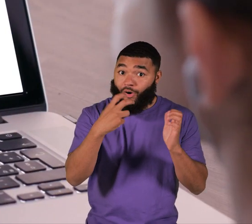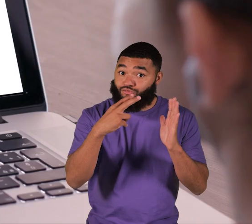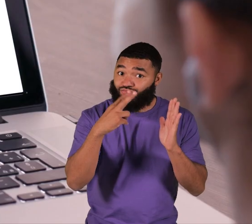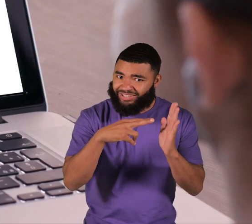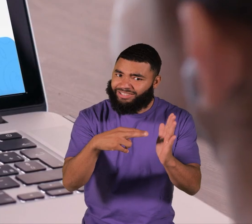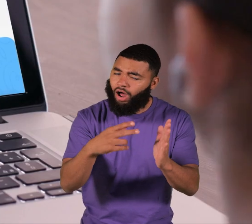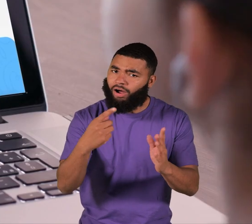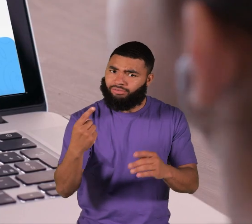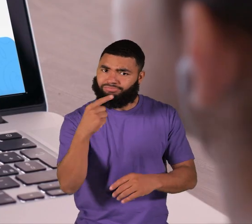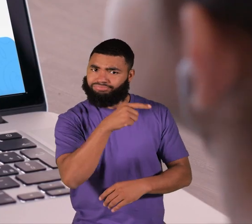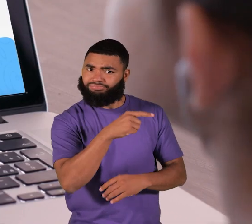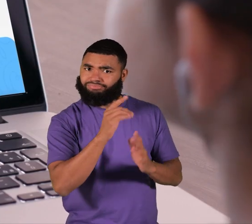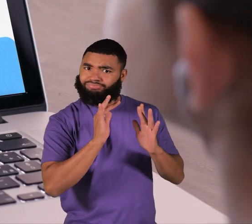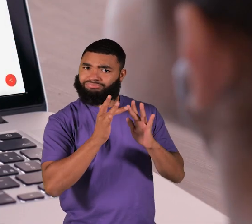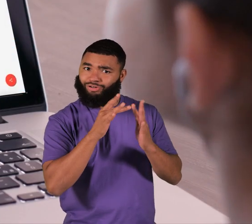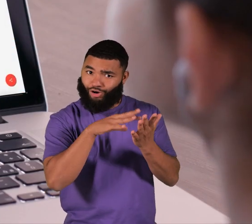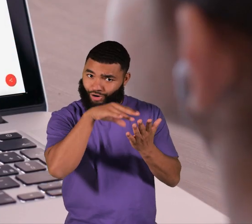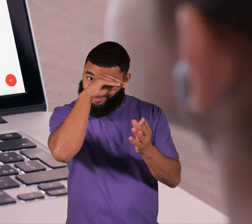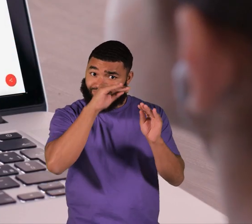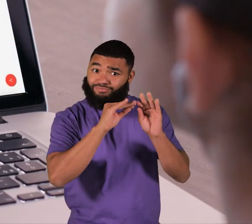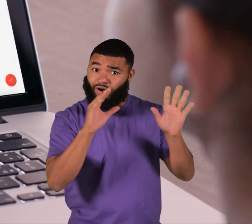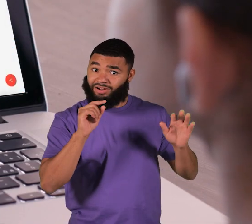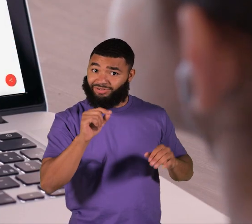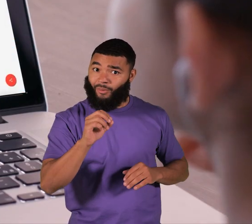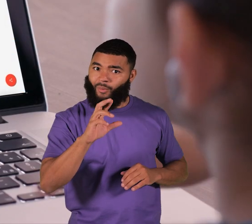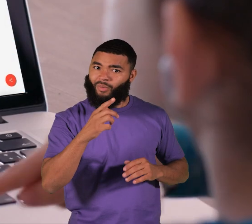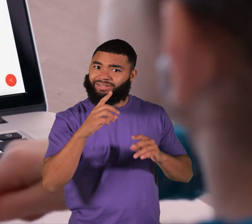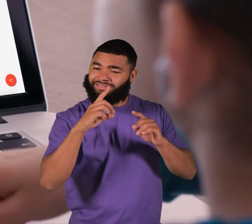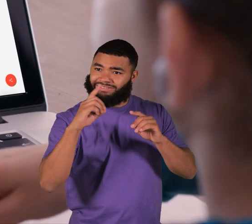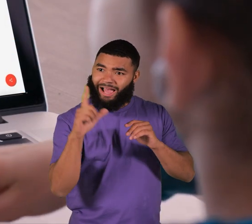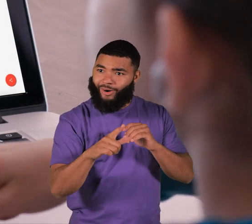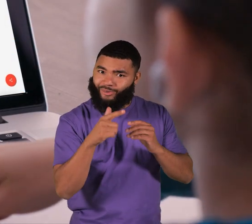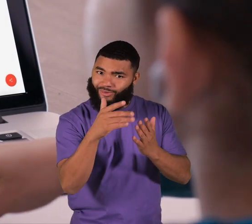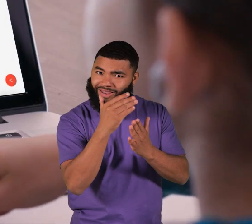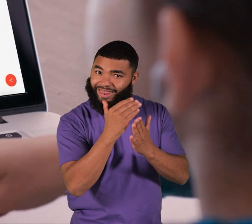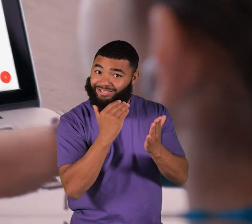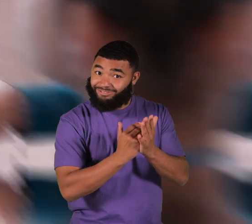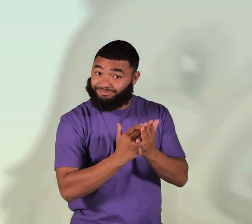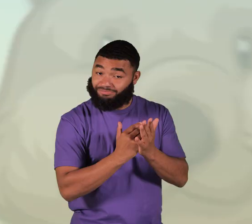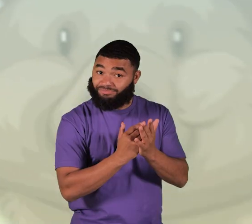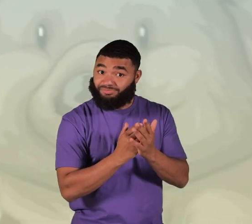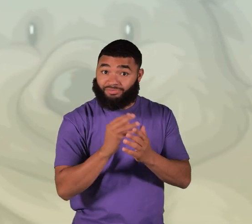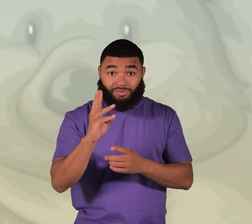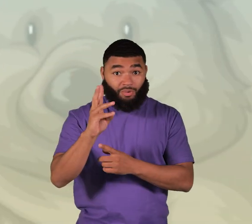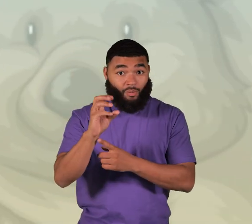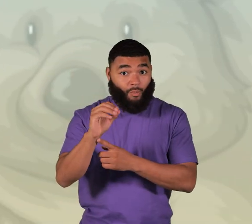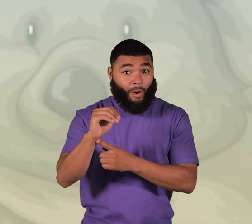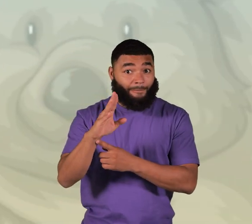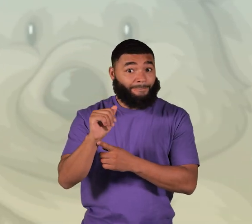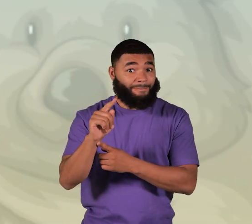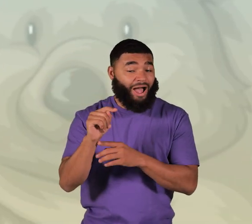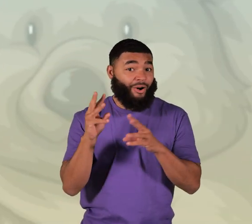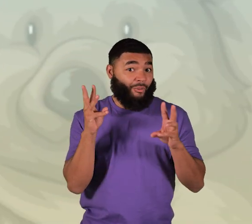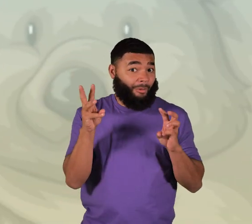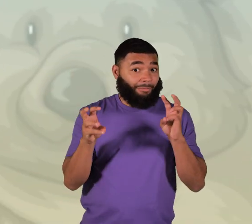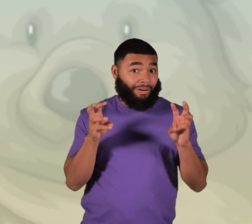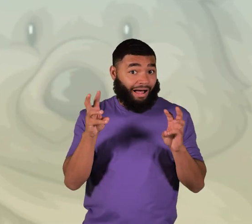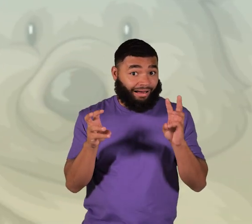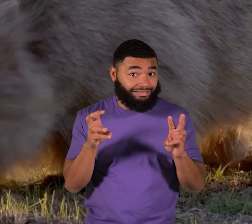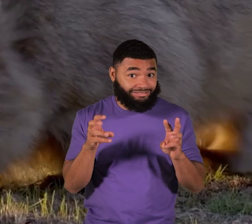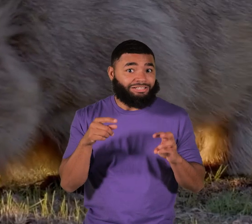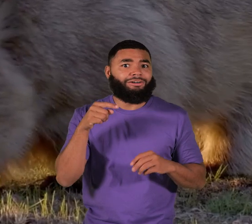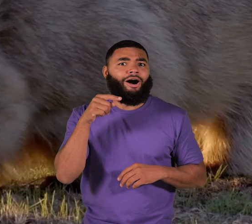read along with us, head over to learnbright.org to download this lesson. What is a wombat?